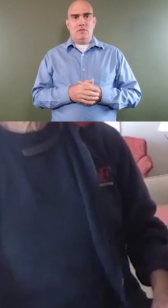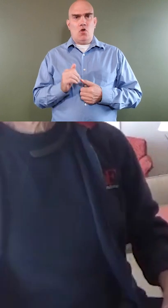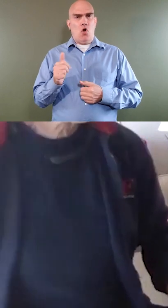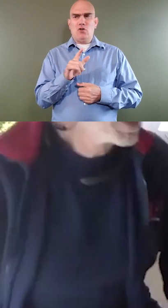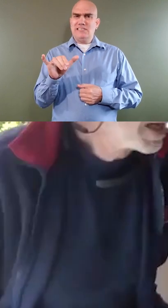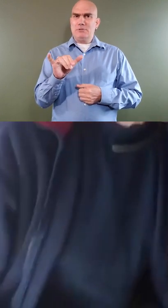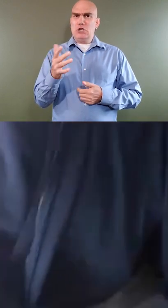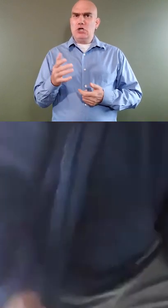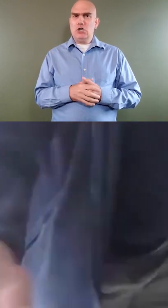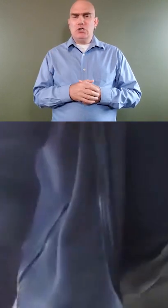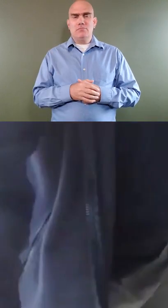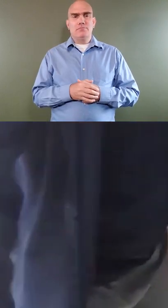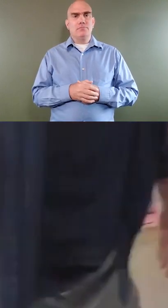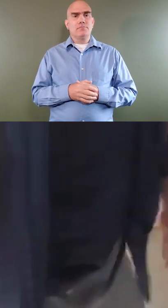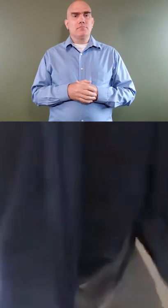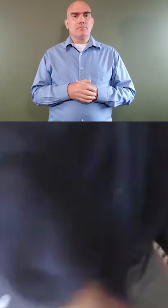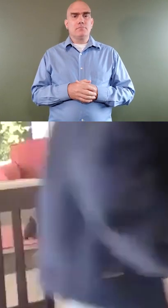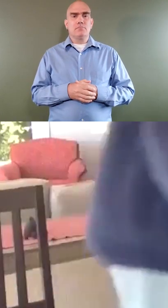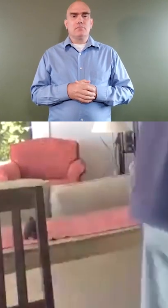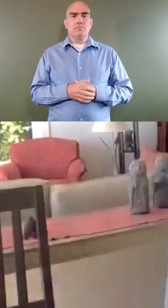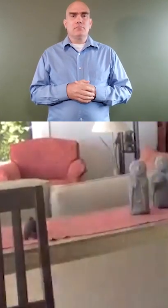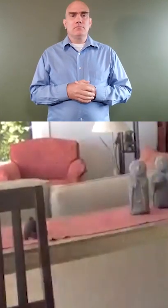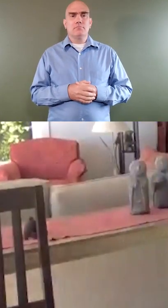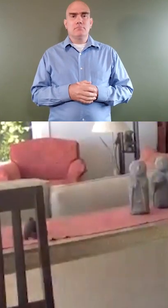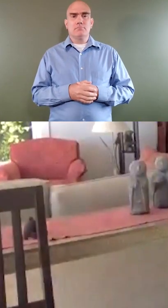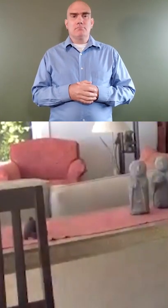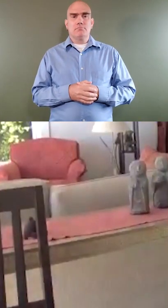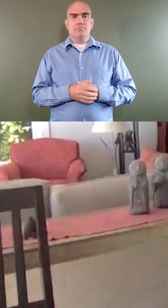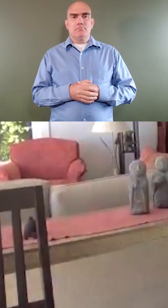and you know they're all similar.